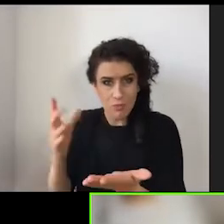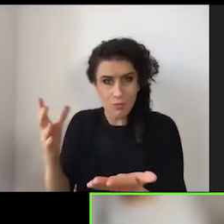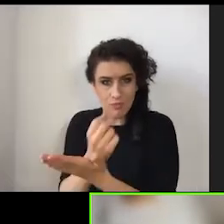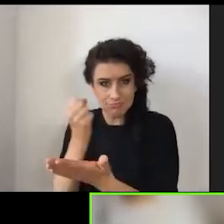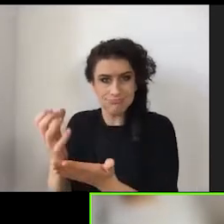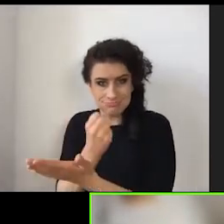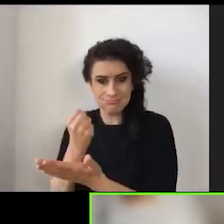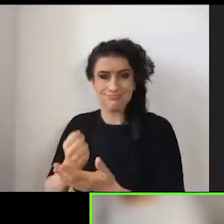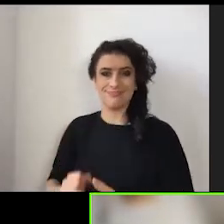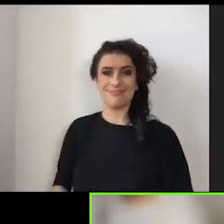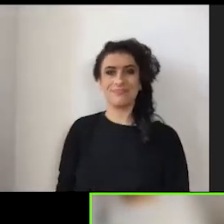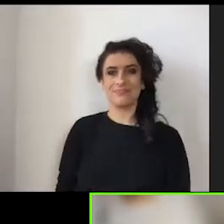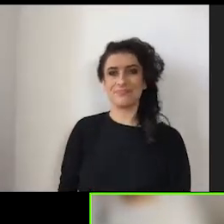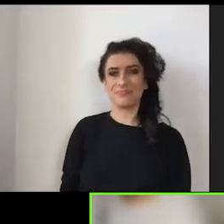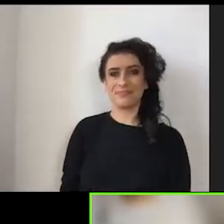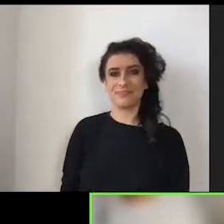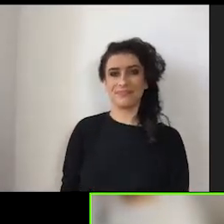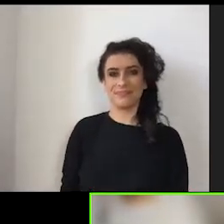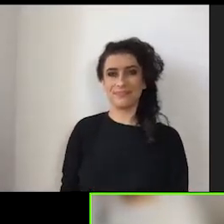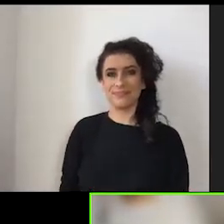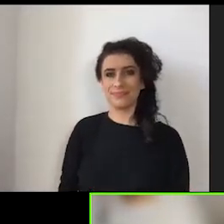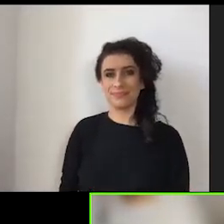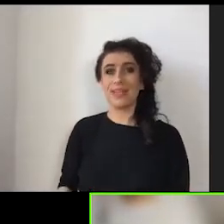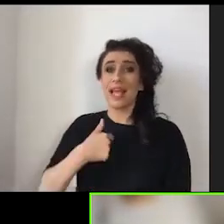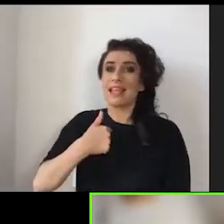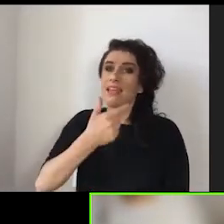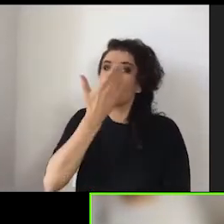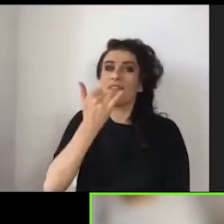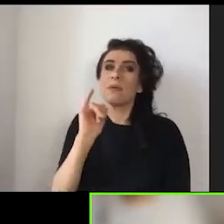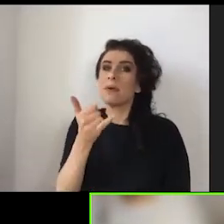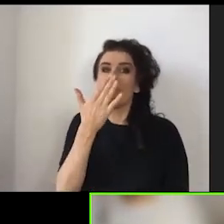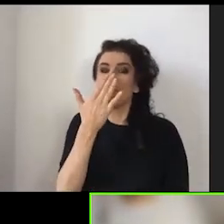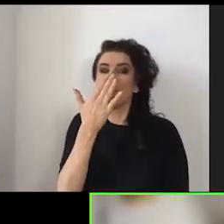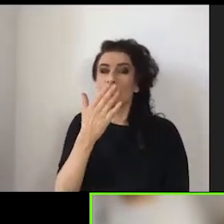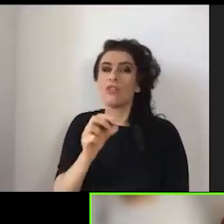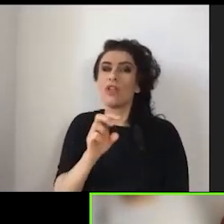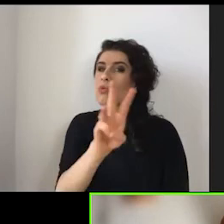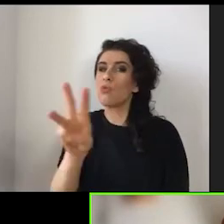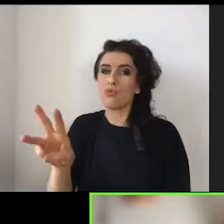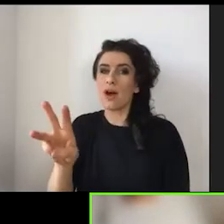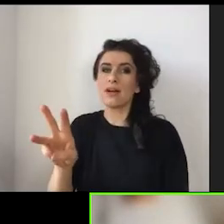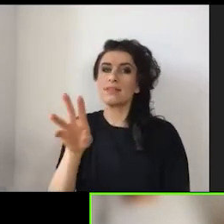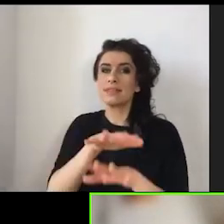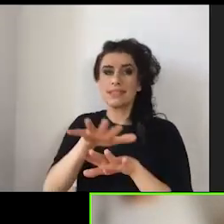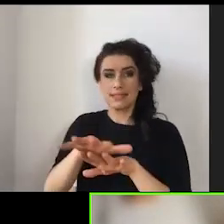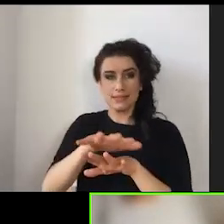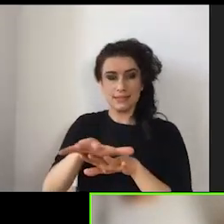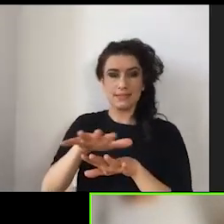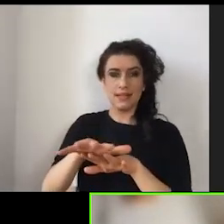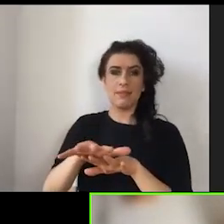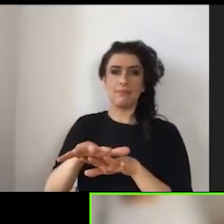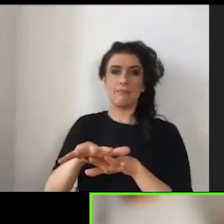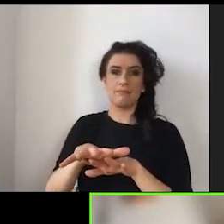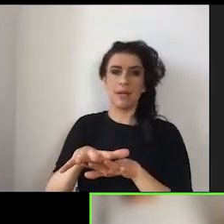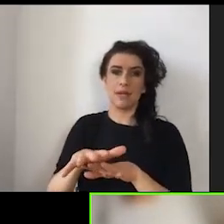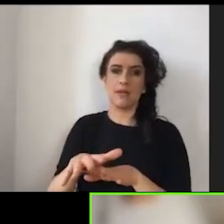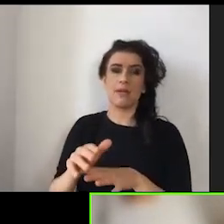but in Bolivia is not something compulsory. Like you access social security if you have a good